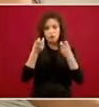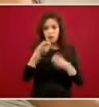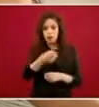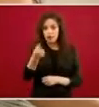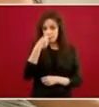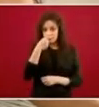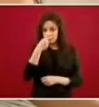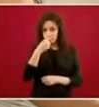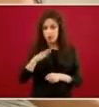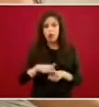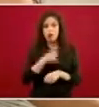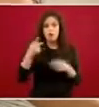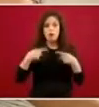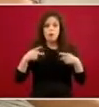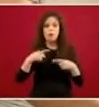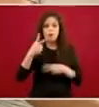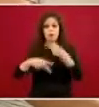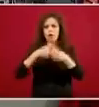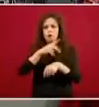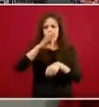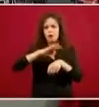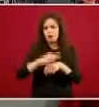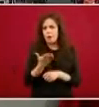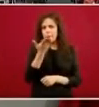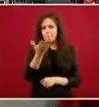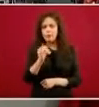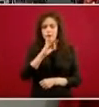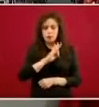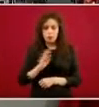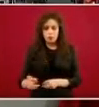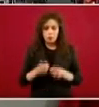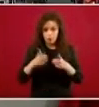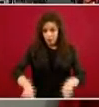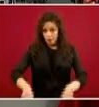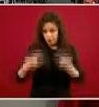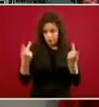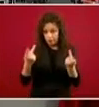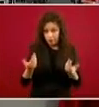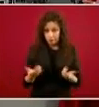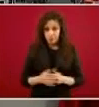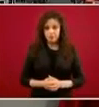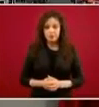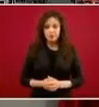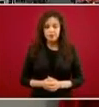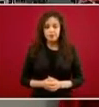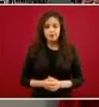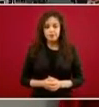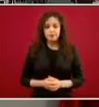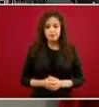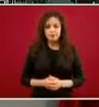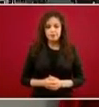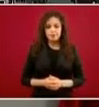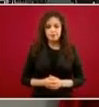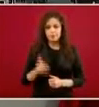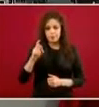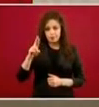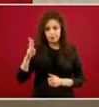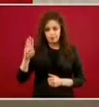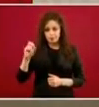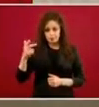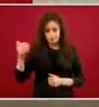is out of stock, but it's gonna be available soon again. So is this gonna be regulated by the Ministry of Health in any way?